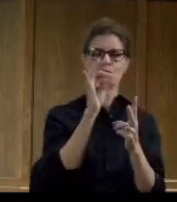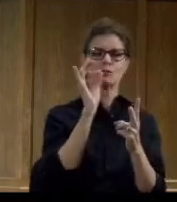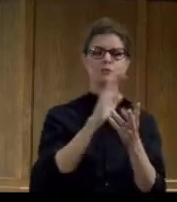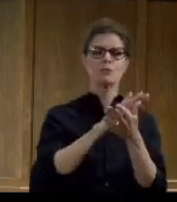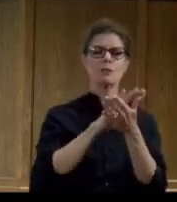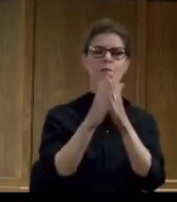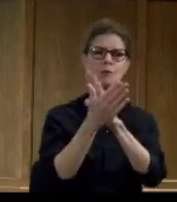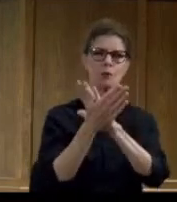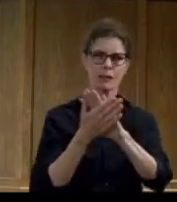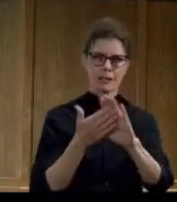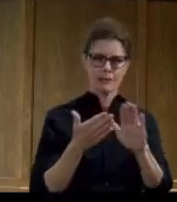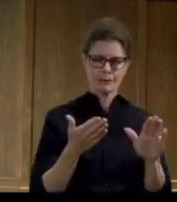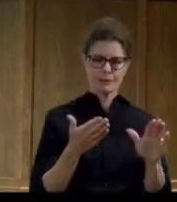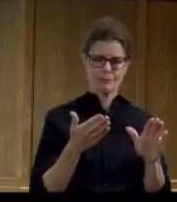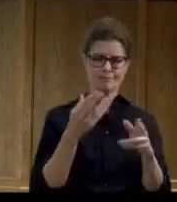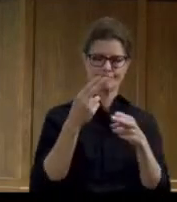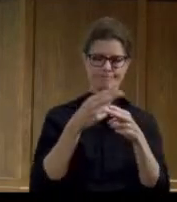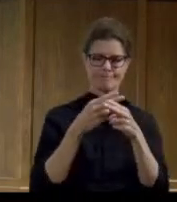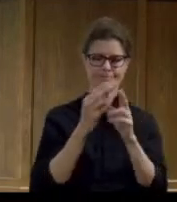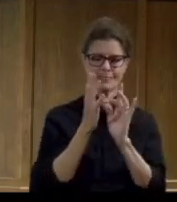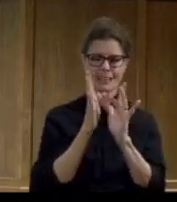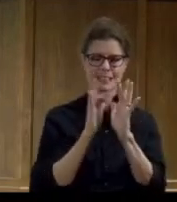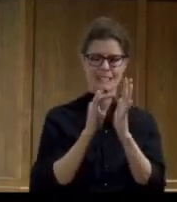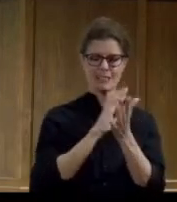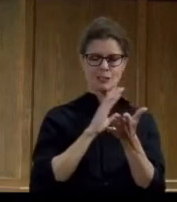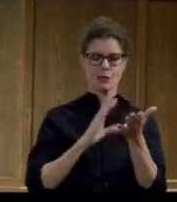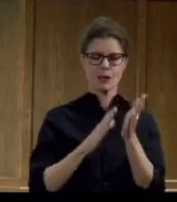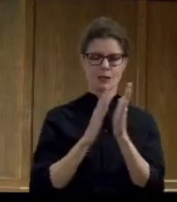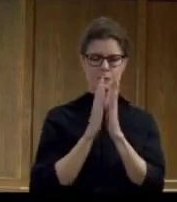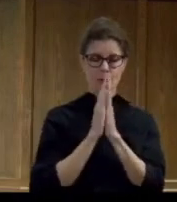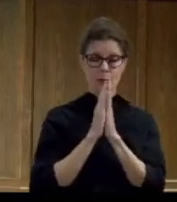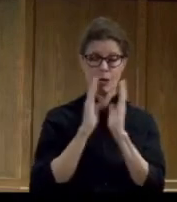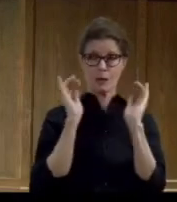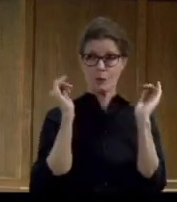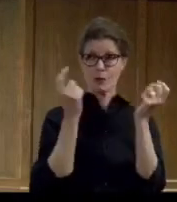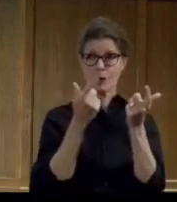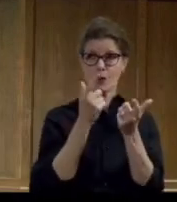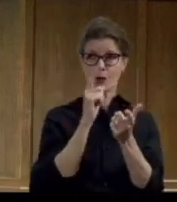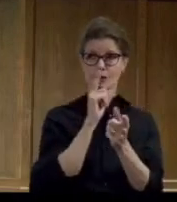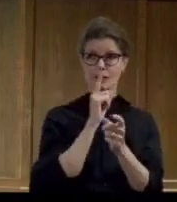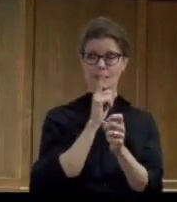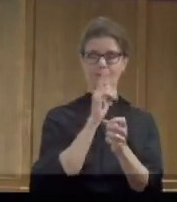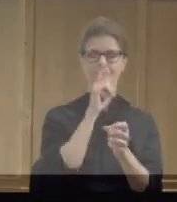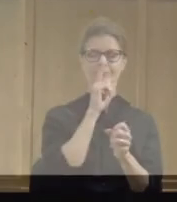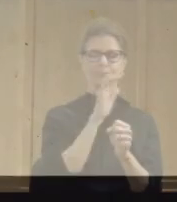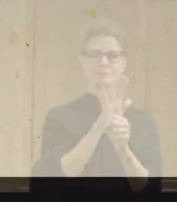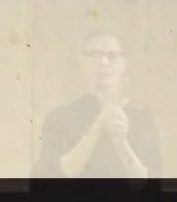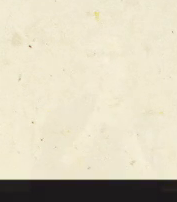In the name of Jesus Christ, we pray, and everybody said, amen.